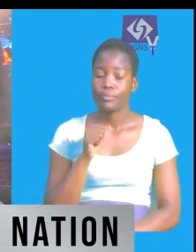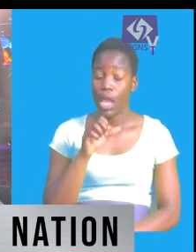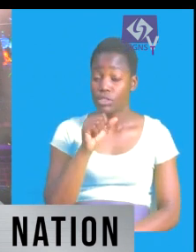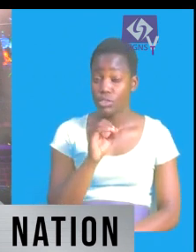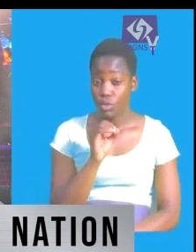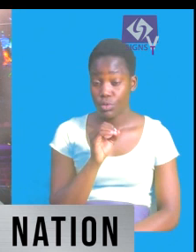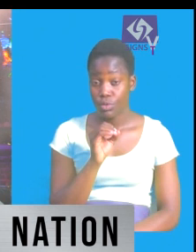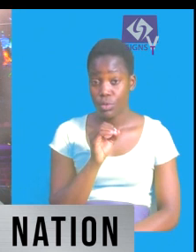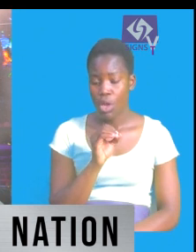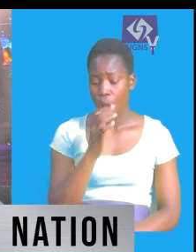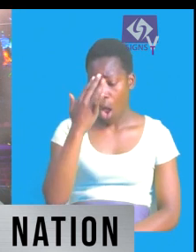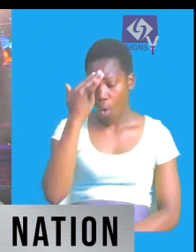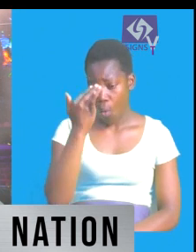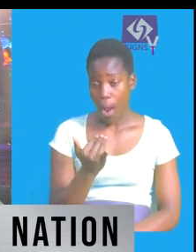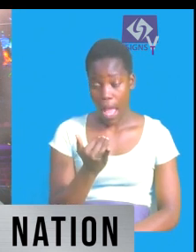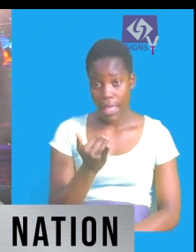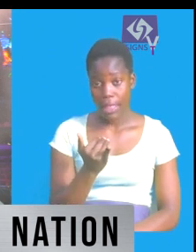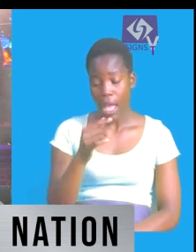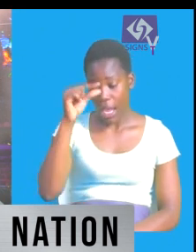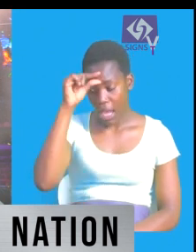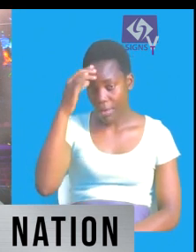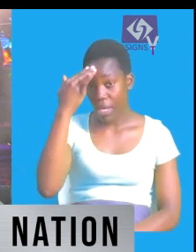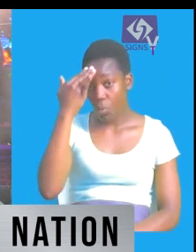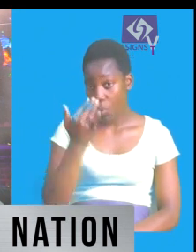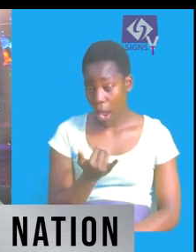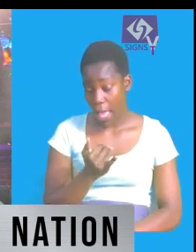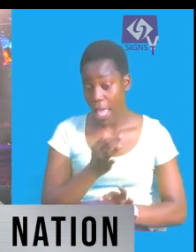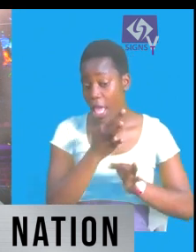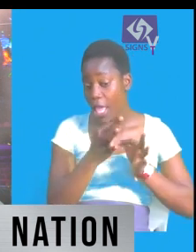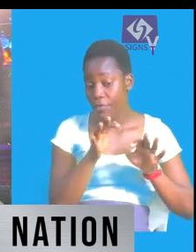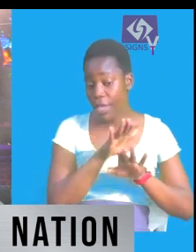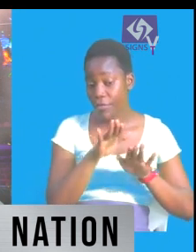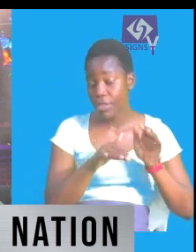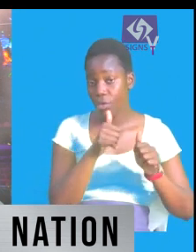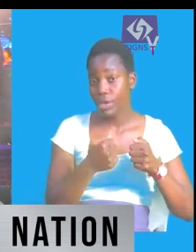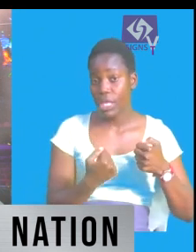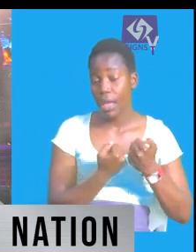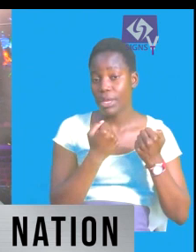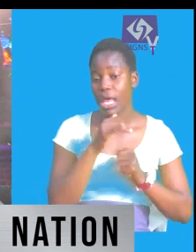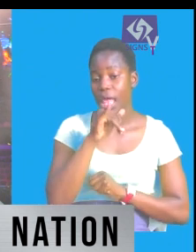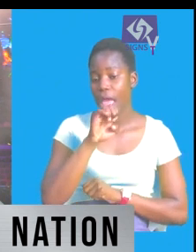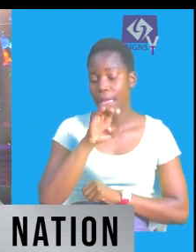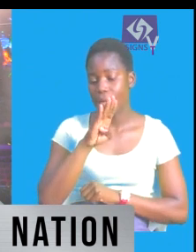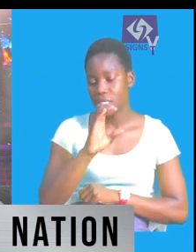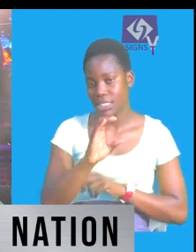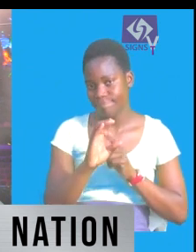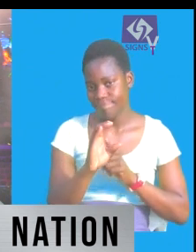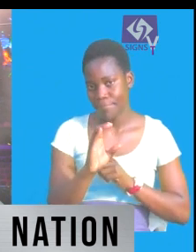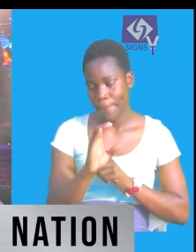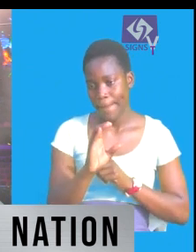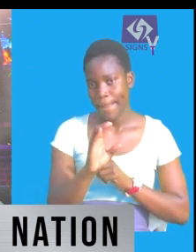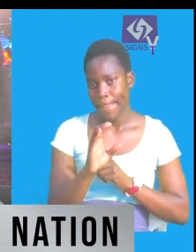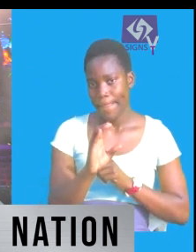So why should the government, if everything that happens at the IEBC